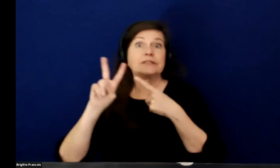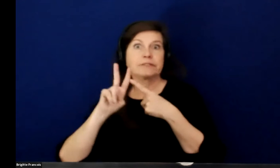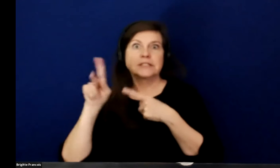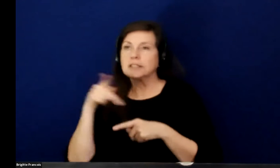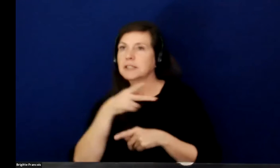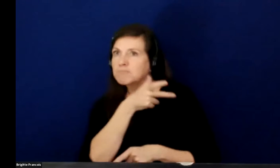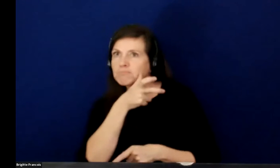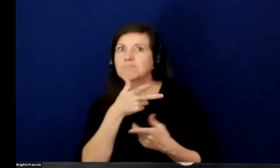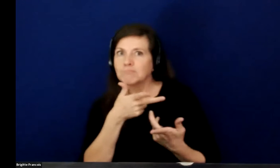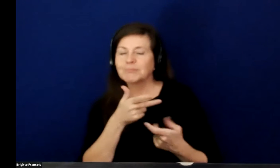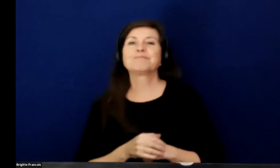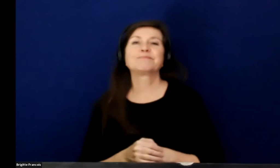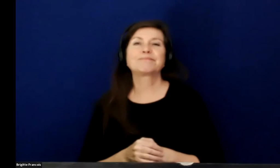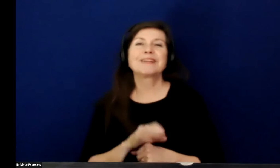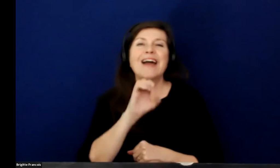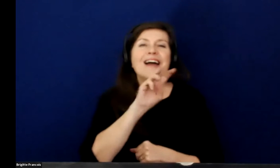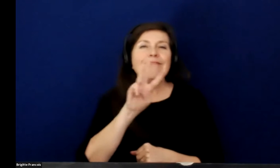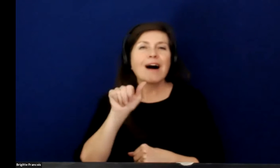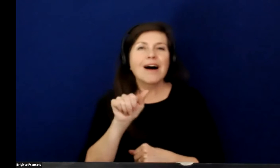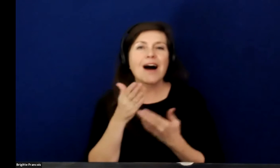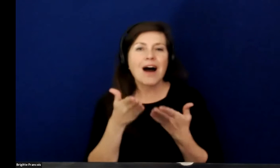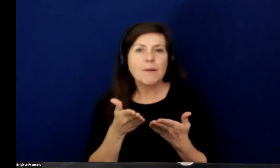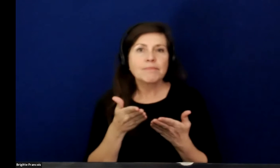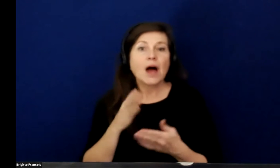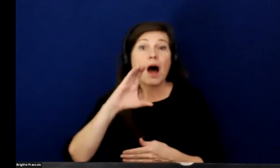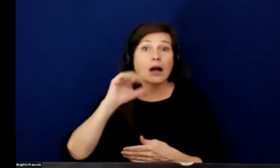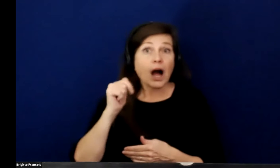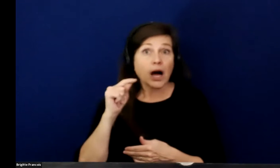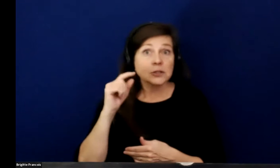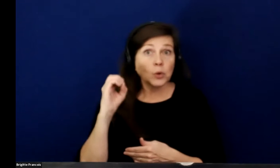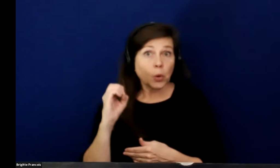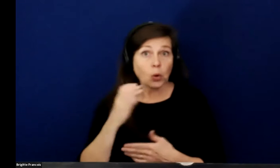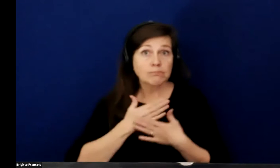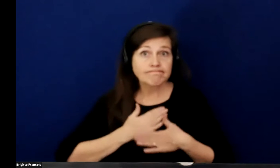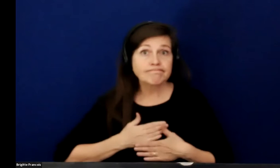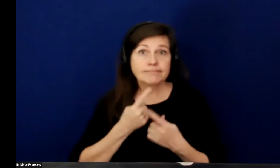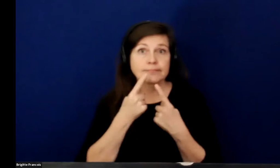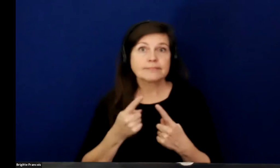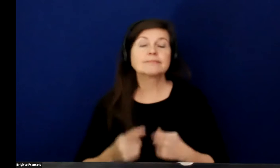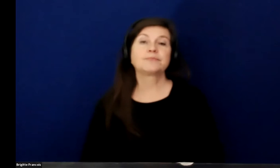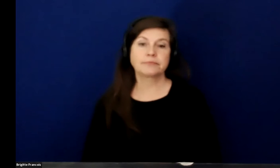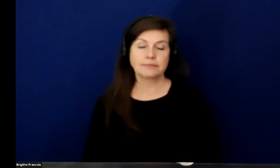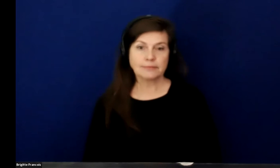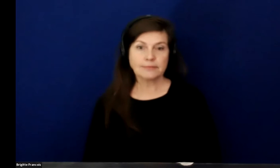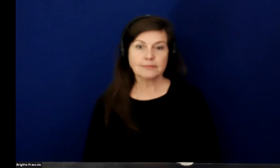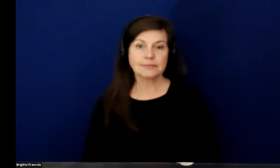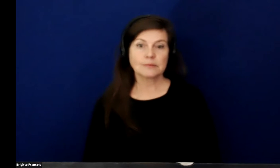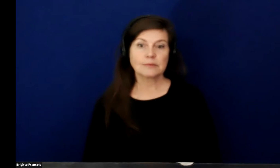So Eva, we had something that Kato would comment on. Yeah. Yes, we have a question